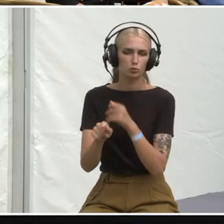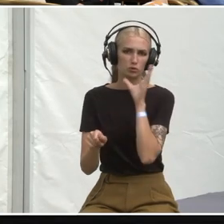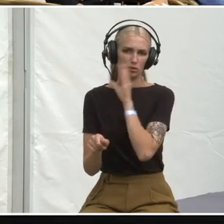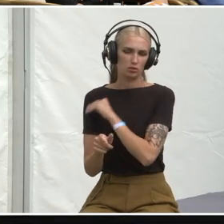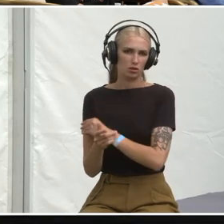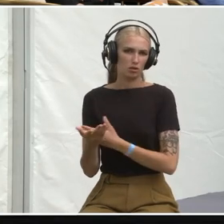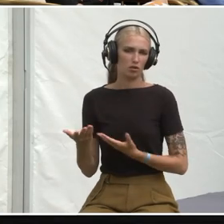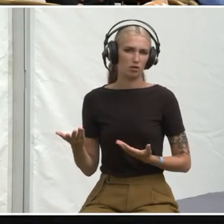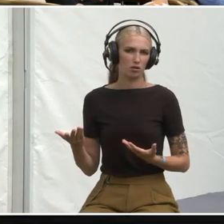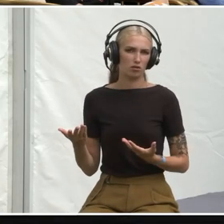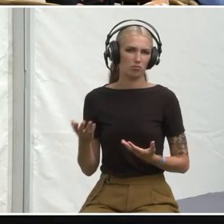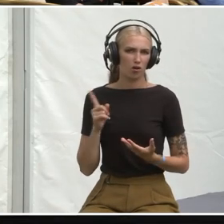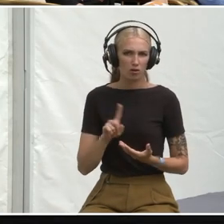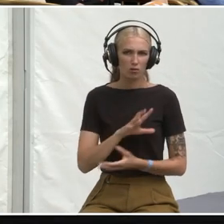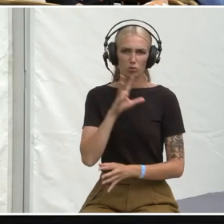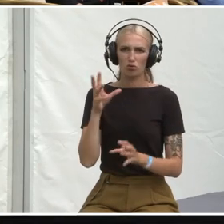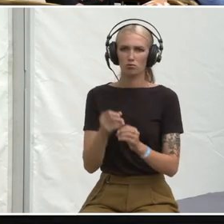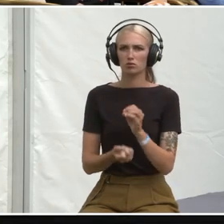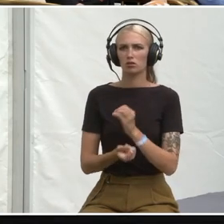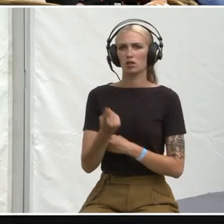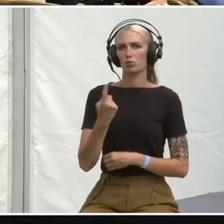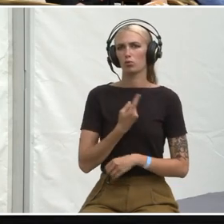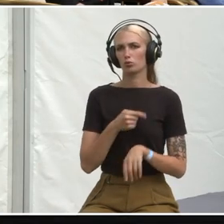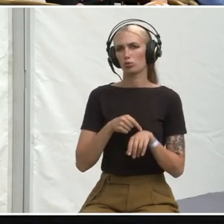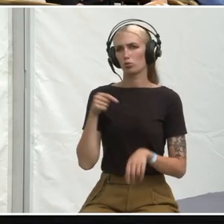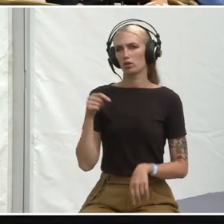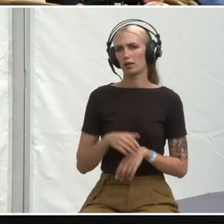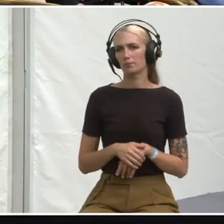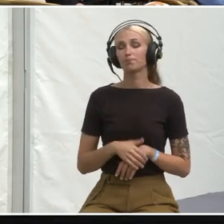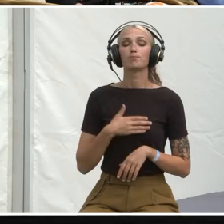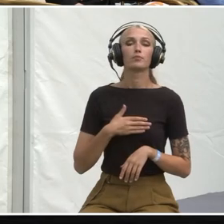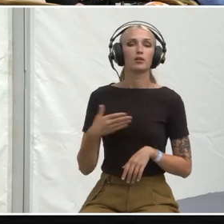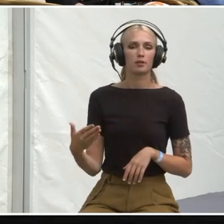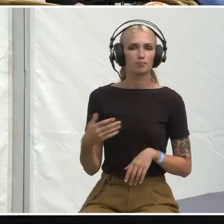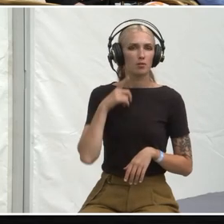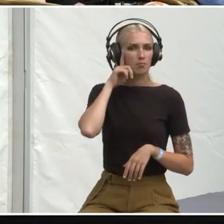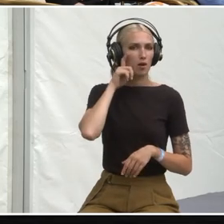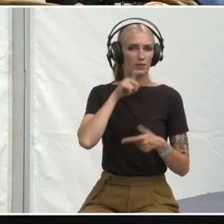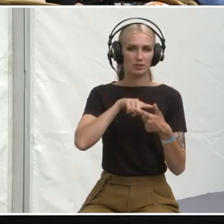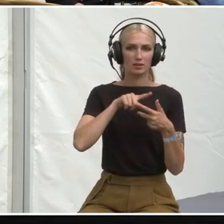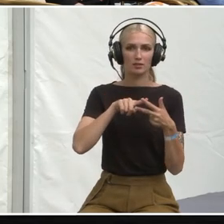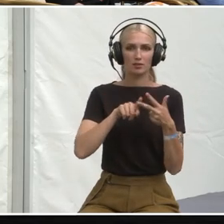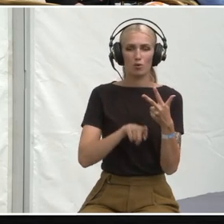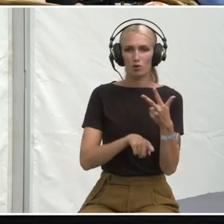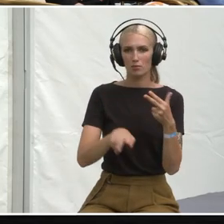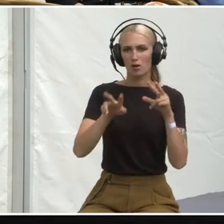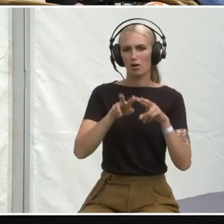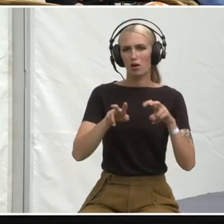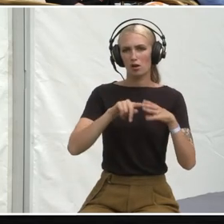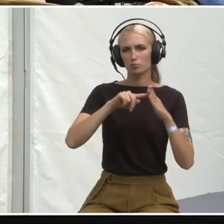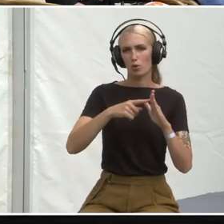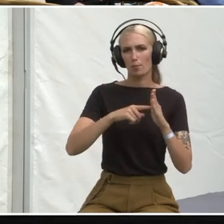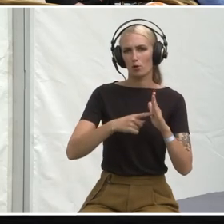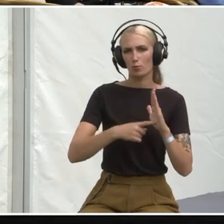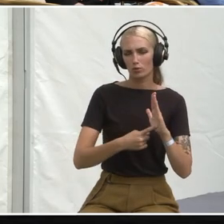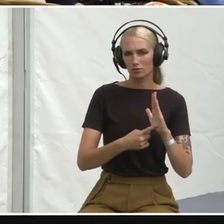put us to even more isolation. Thanks, Anni. I think in many ways that these three sort of analytical points